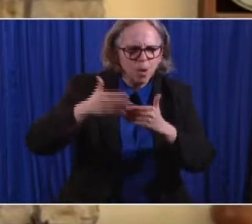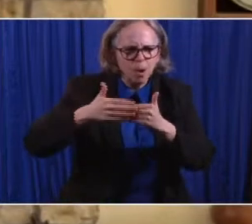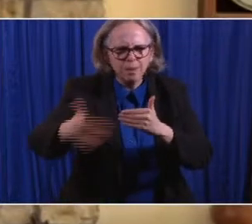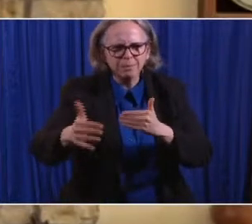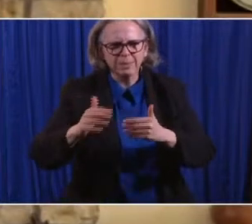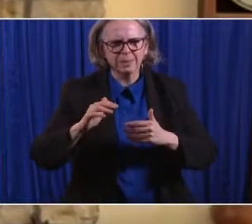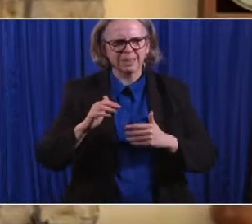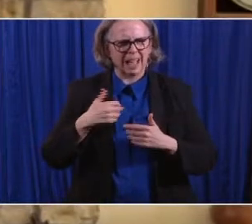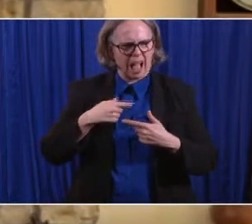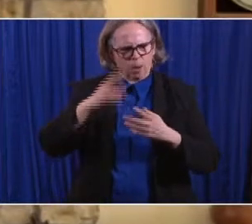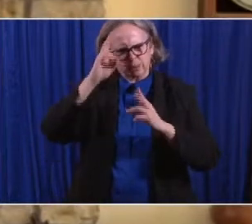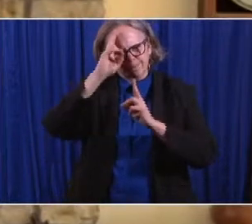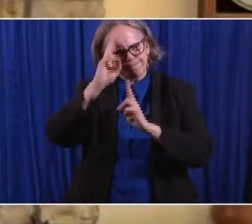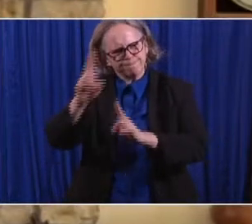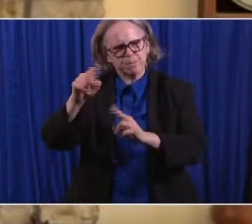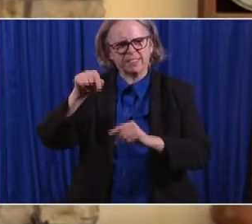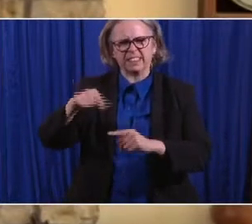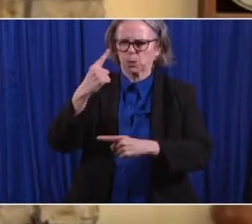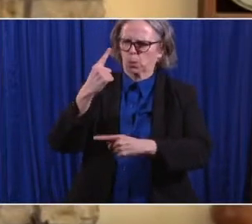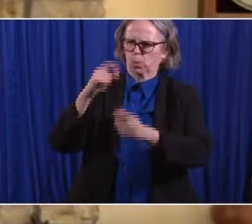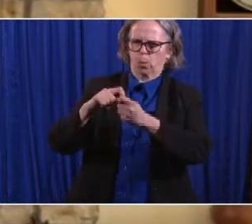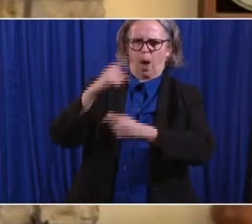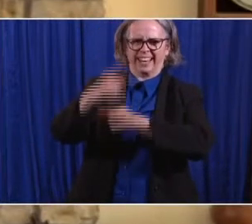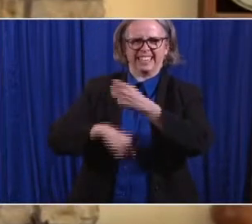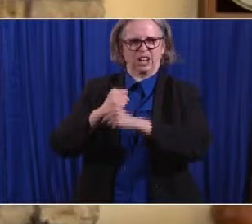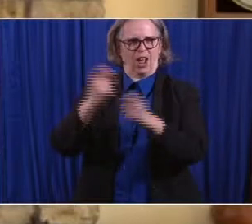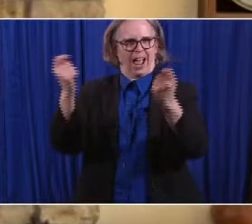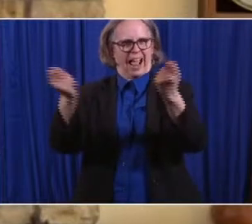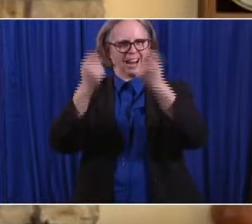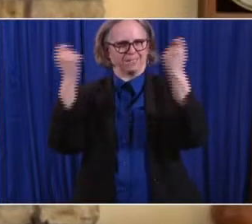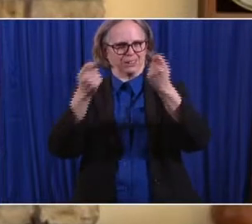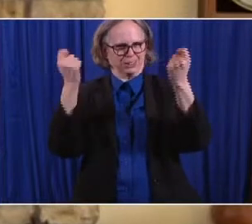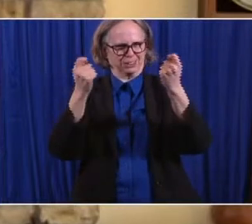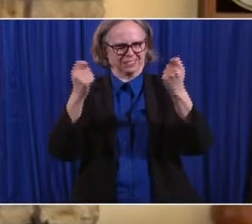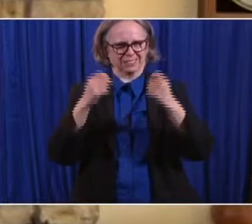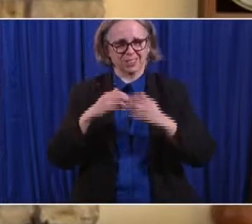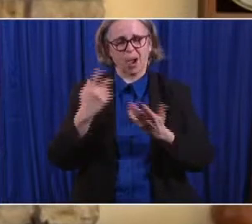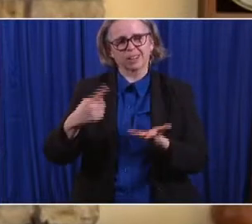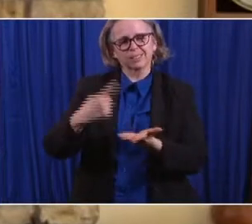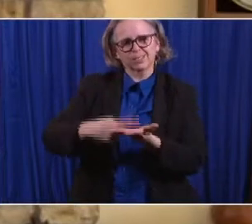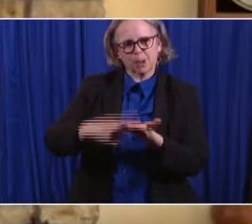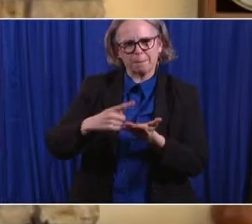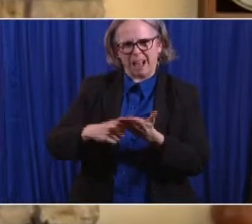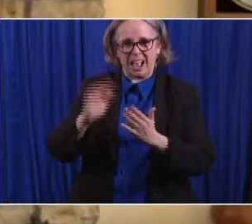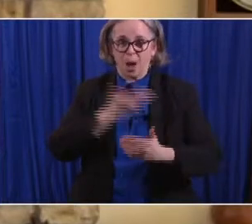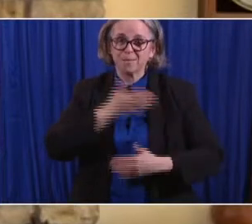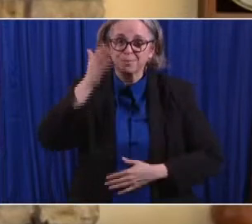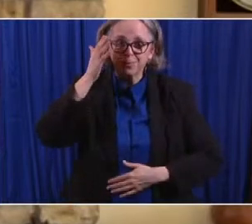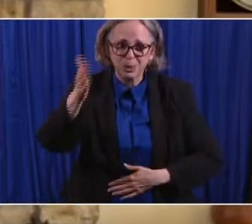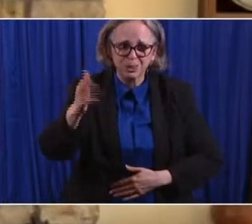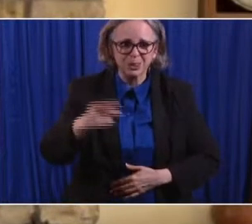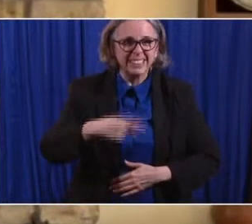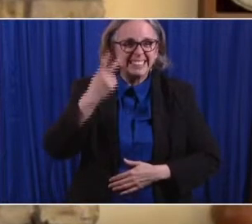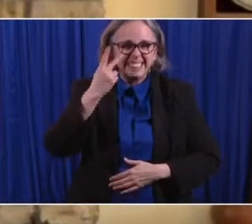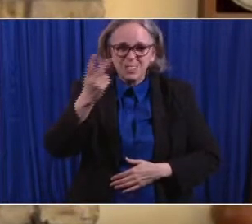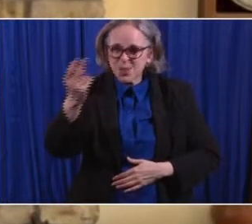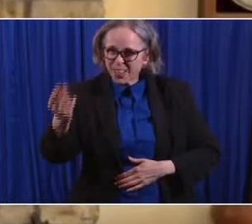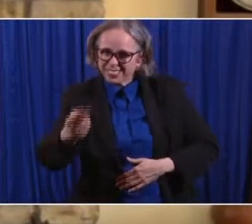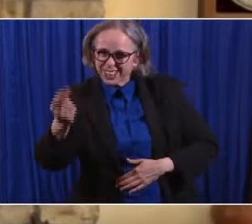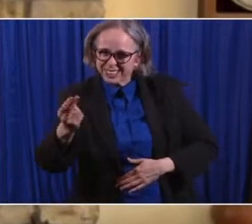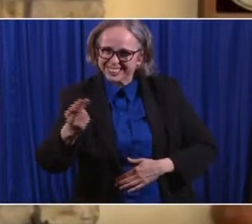anniversary, and also talk about the future. See you all on Thursday. Thank you very much.